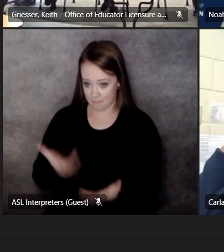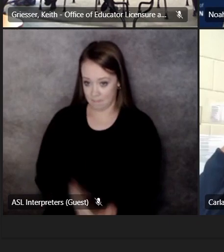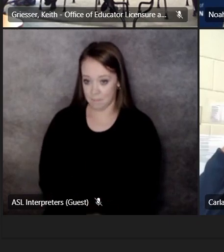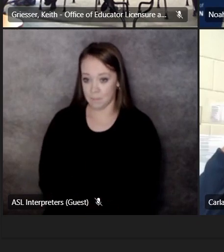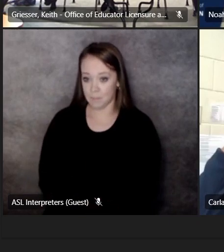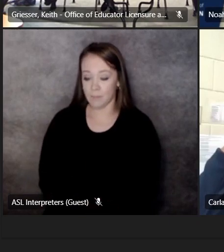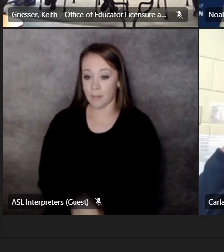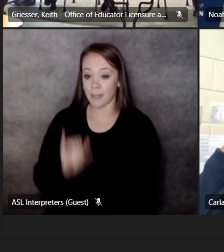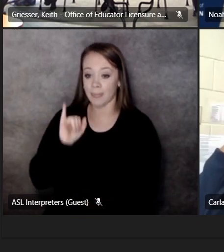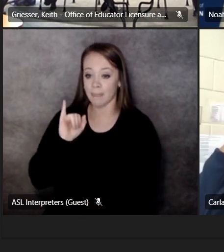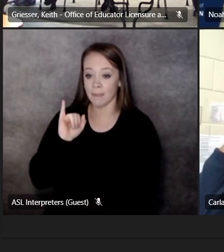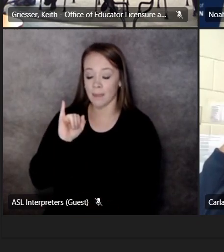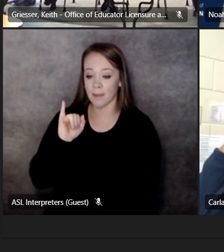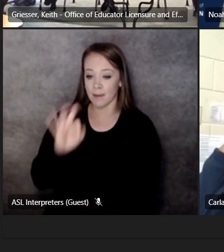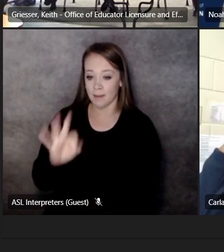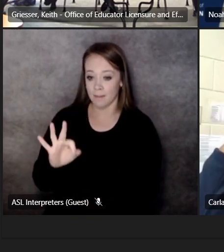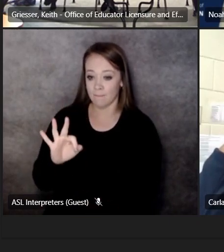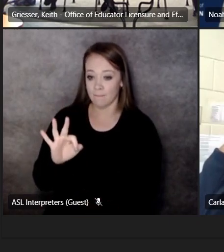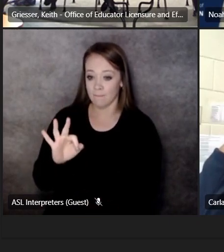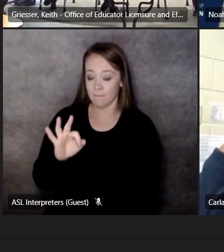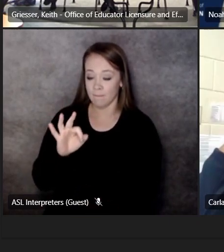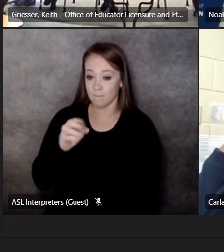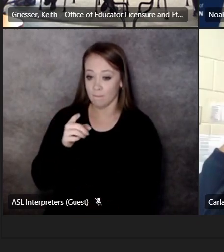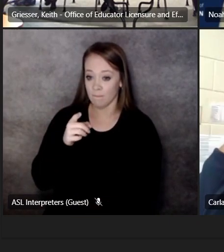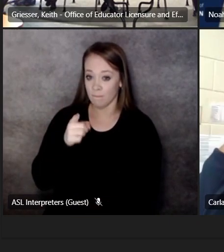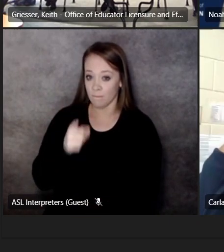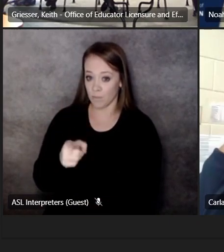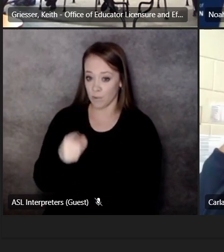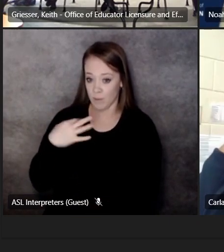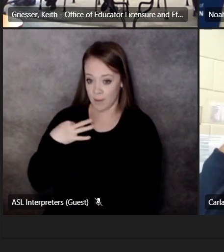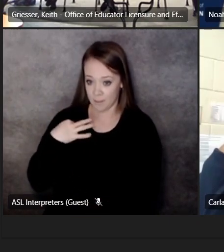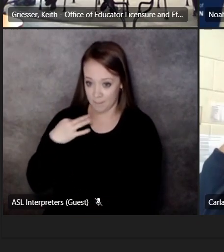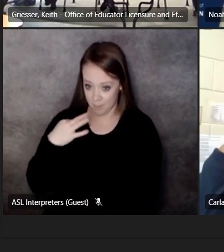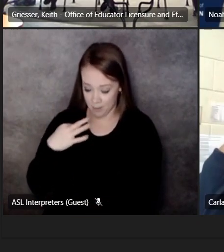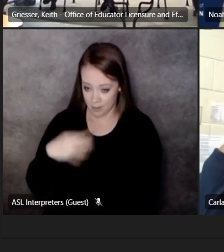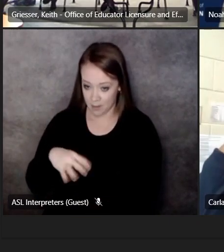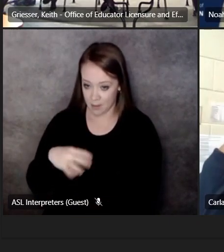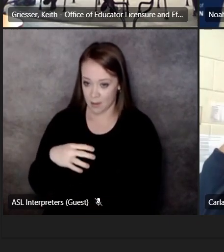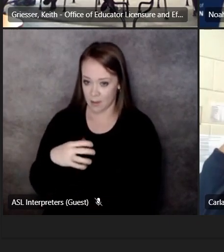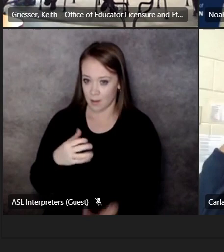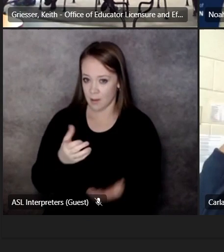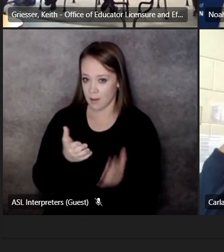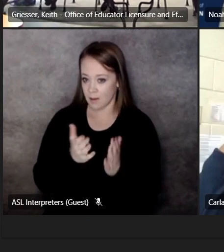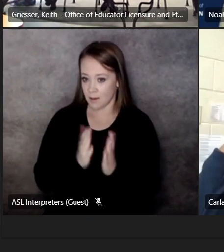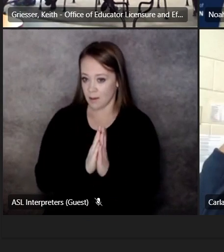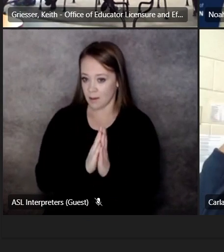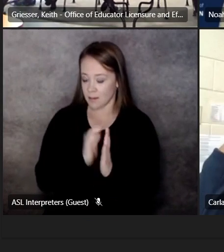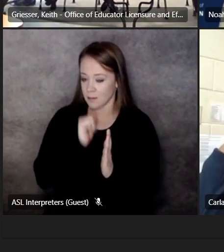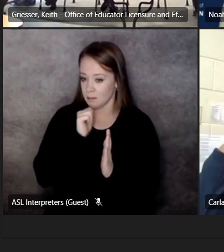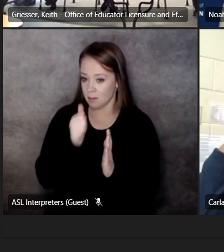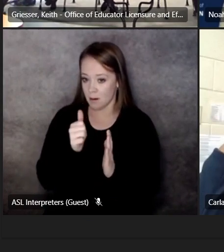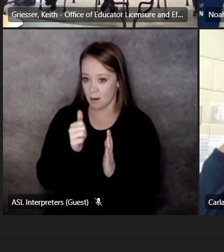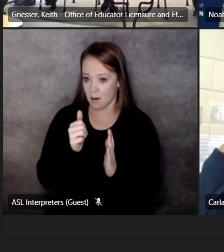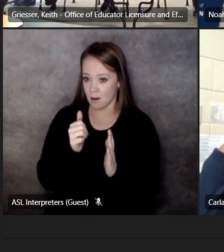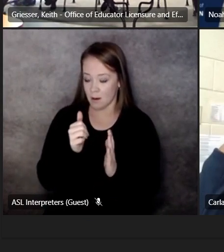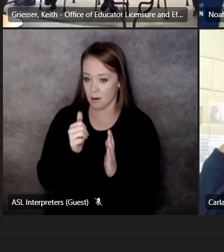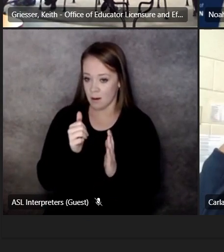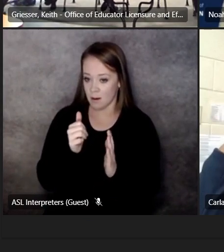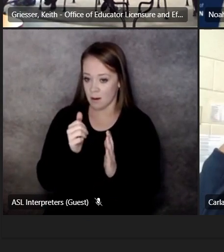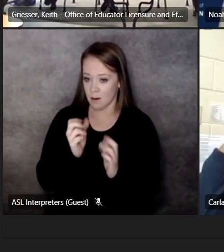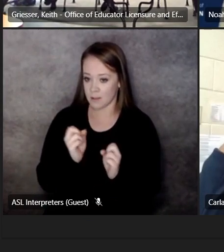If you happen to apply, I would ask that you not submit your name to serve on the